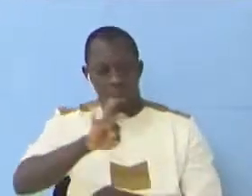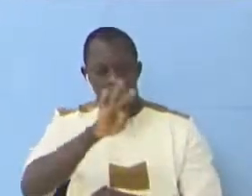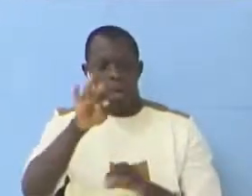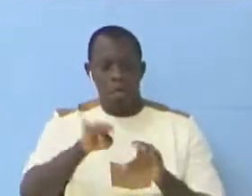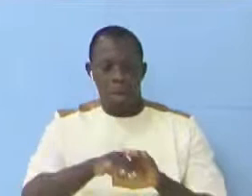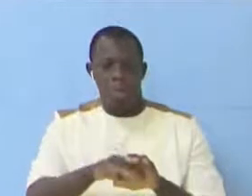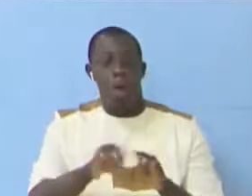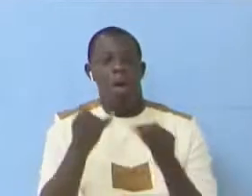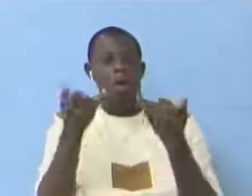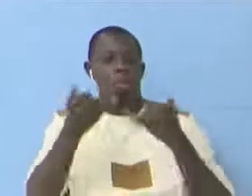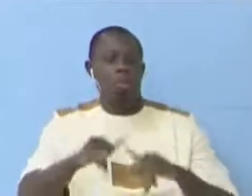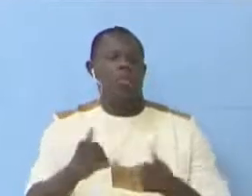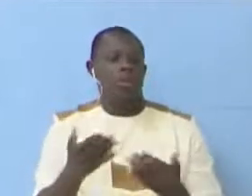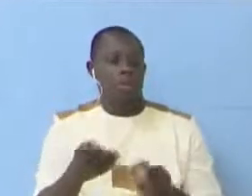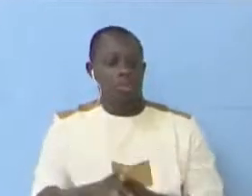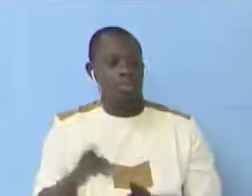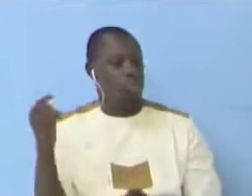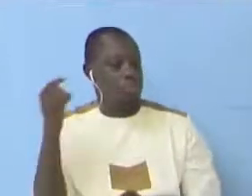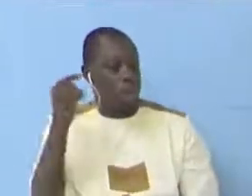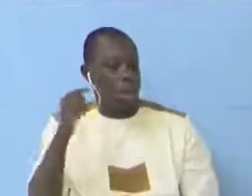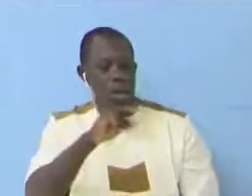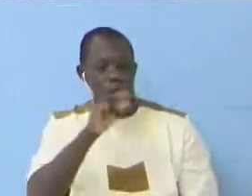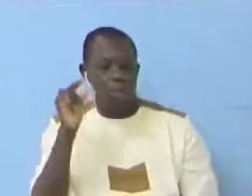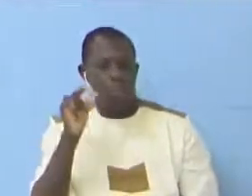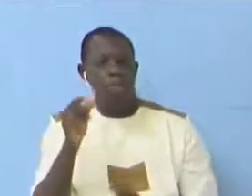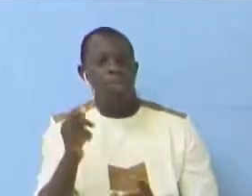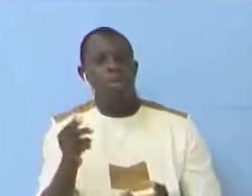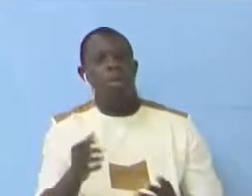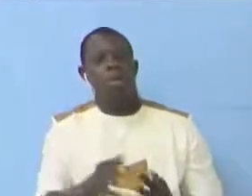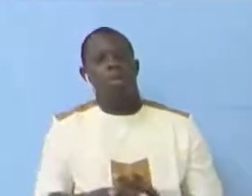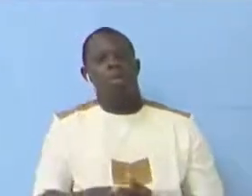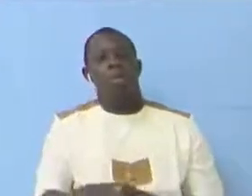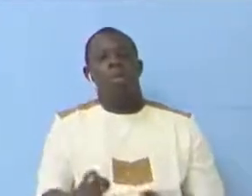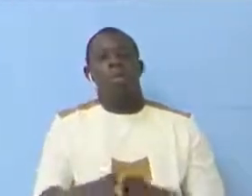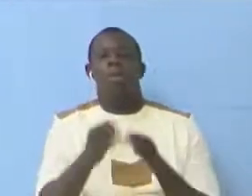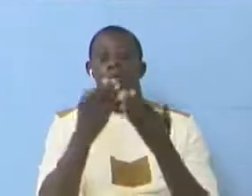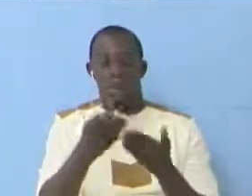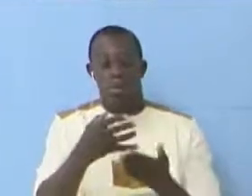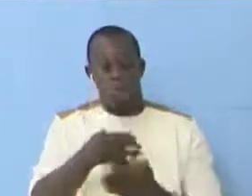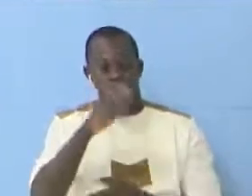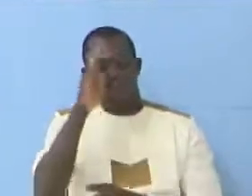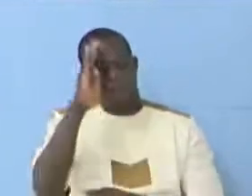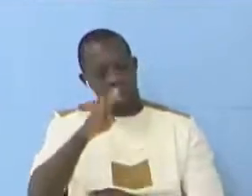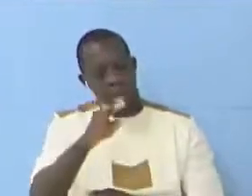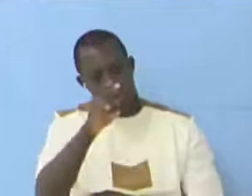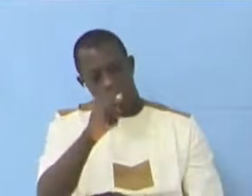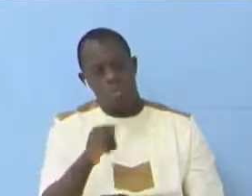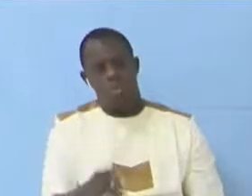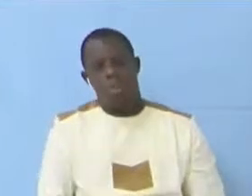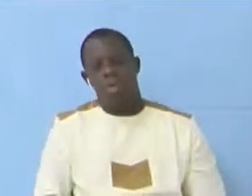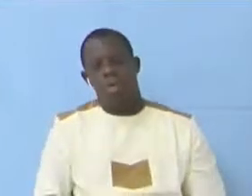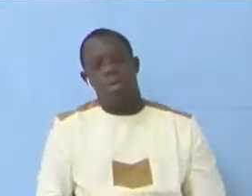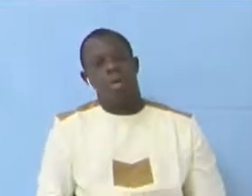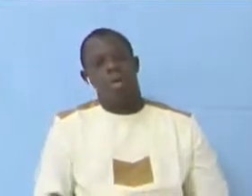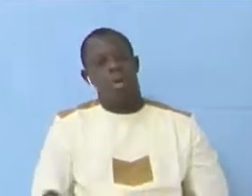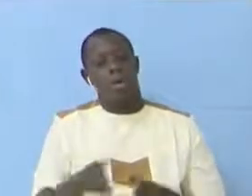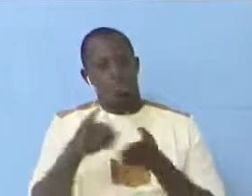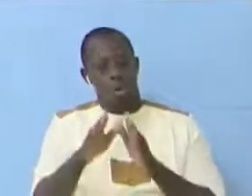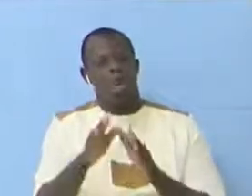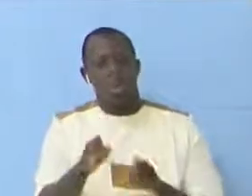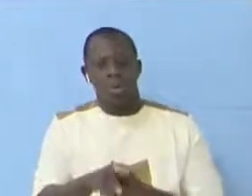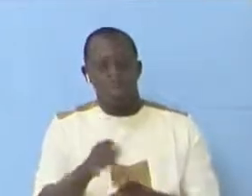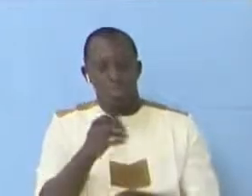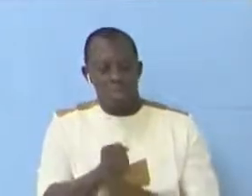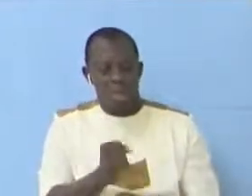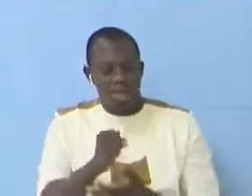went. dégg nañ seen tur. They had their names. lii ñu ngi la cay gërëm. We are thanking you very much. ni nga ko fankee denc